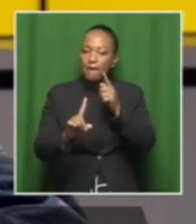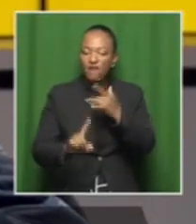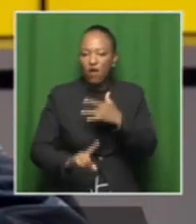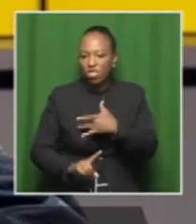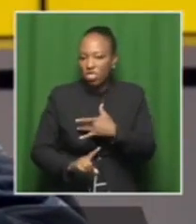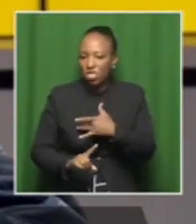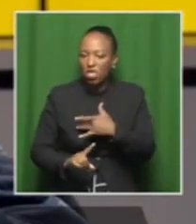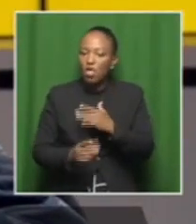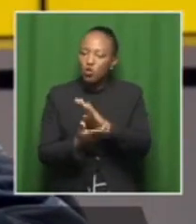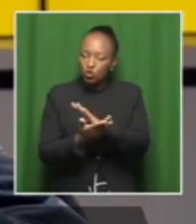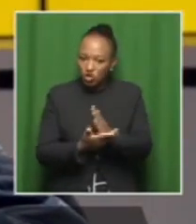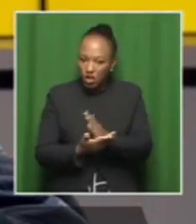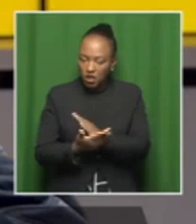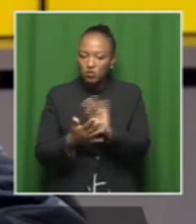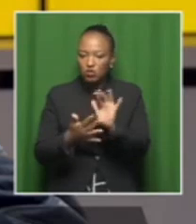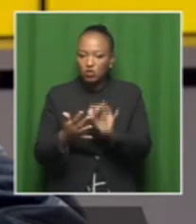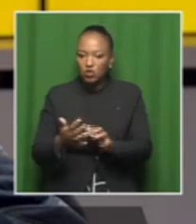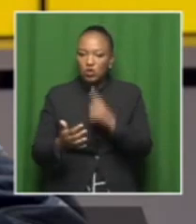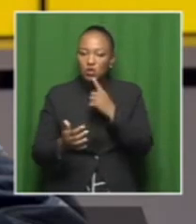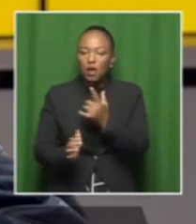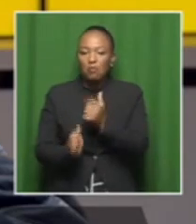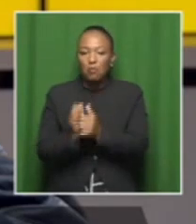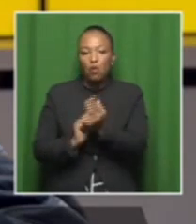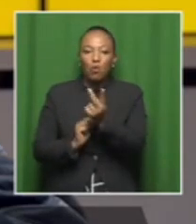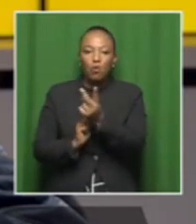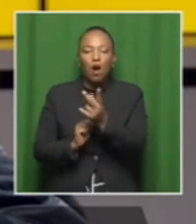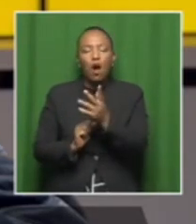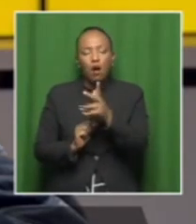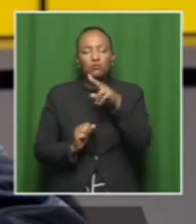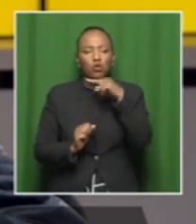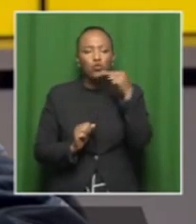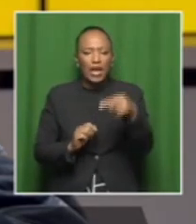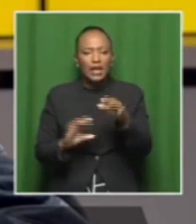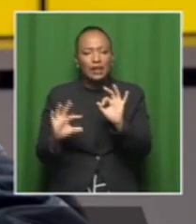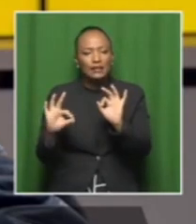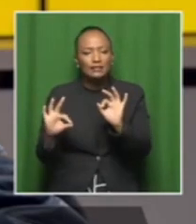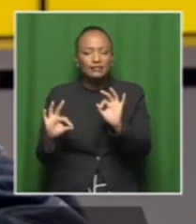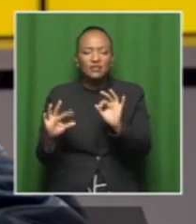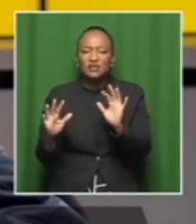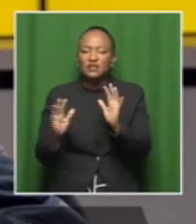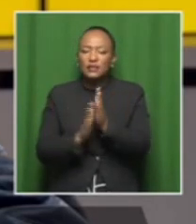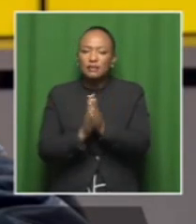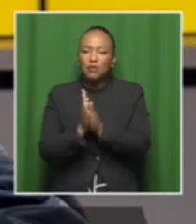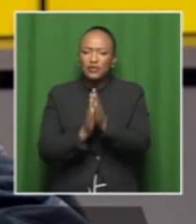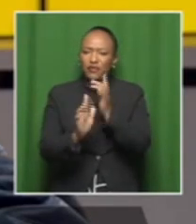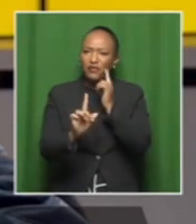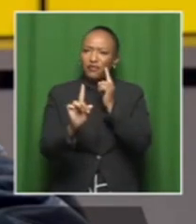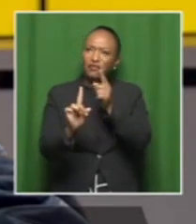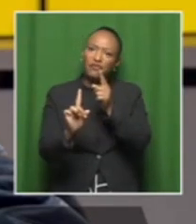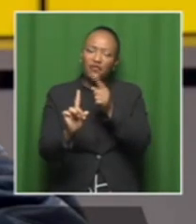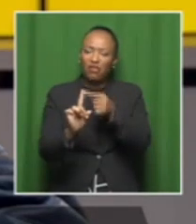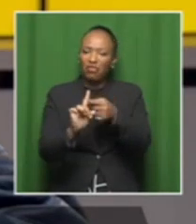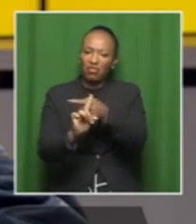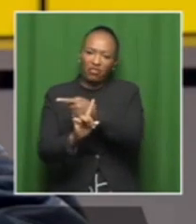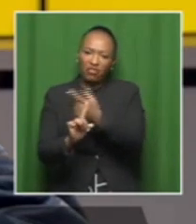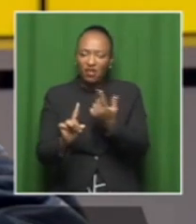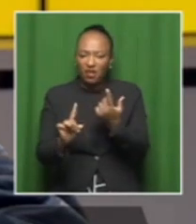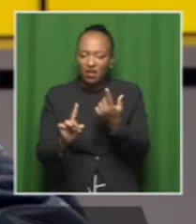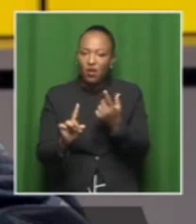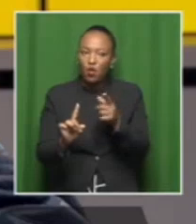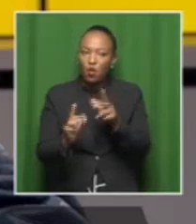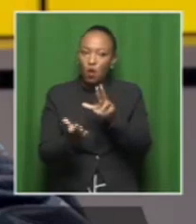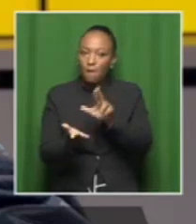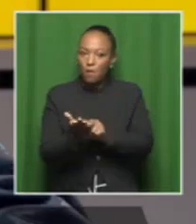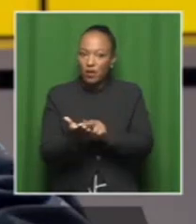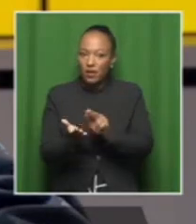and they can say that these bros are really, really genuine about everything they say. There's no motive. We always say this because when you're doing podcasting,